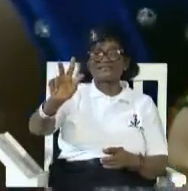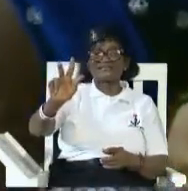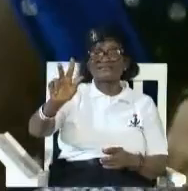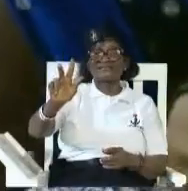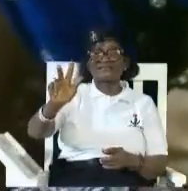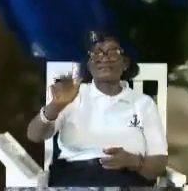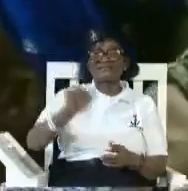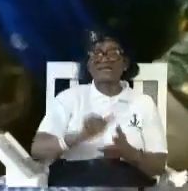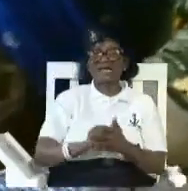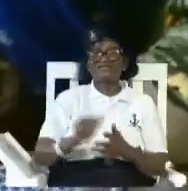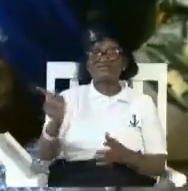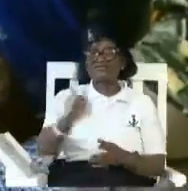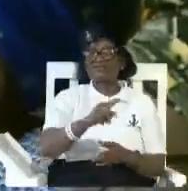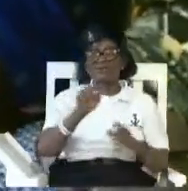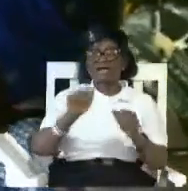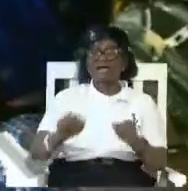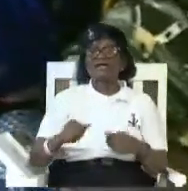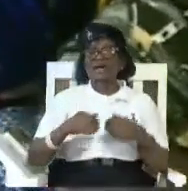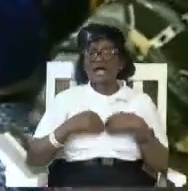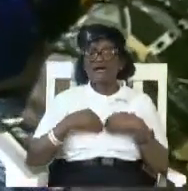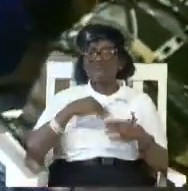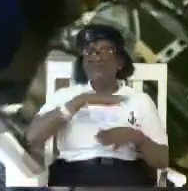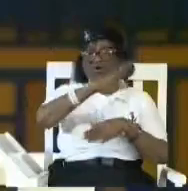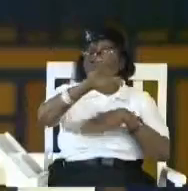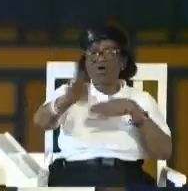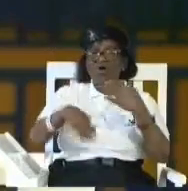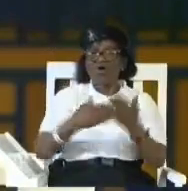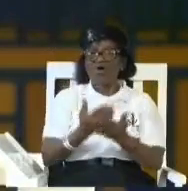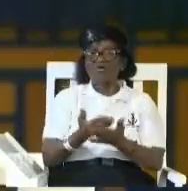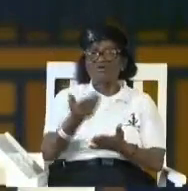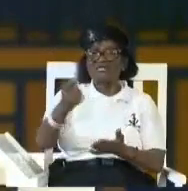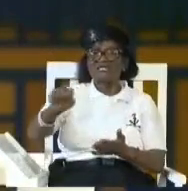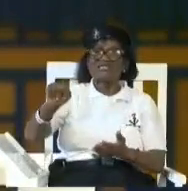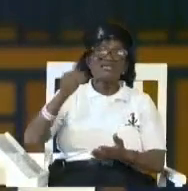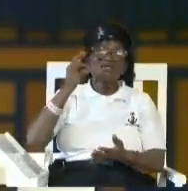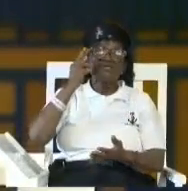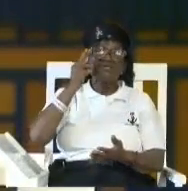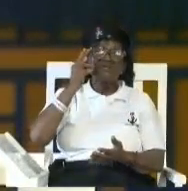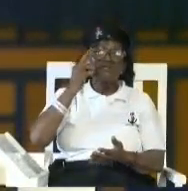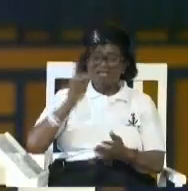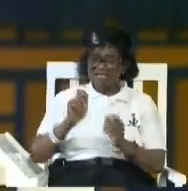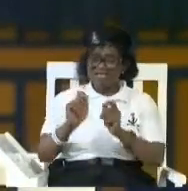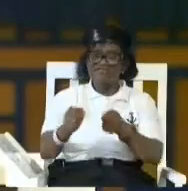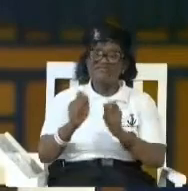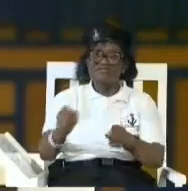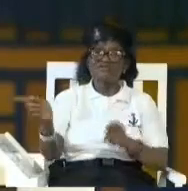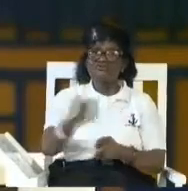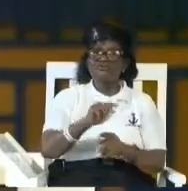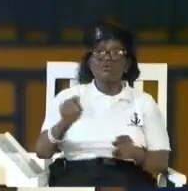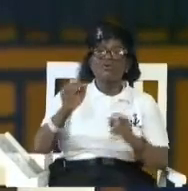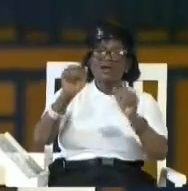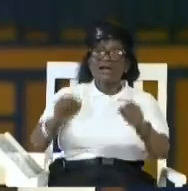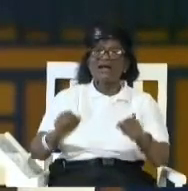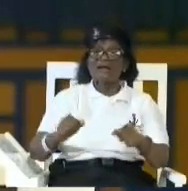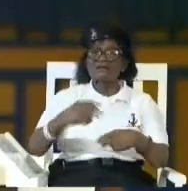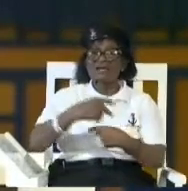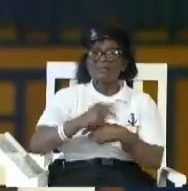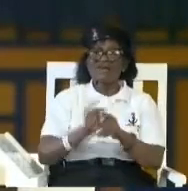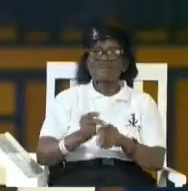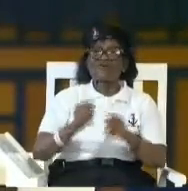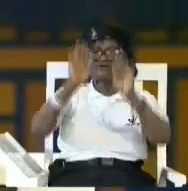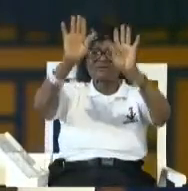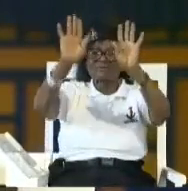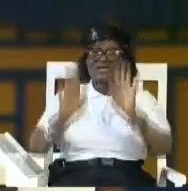23, that you could have all the gifts. You can perform miracles, signs, and wonders.